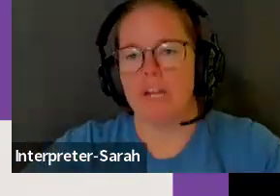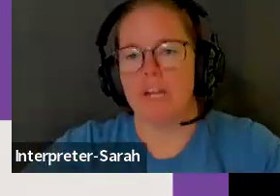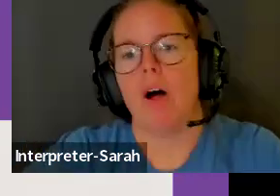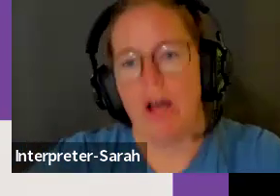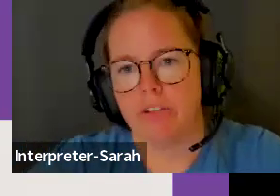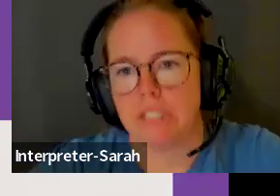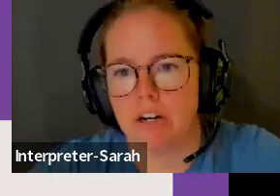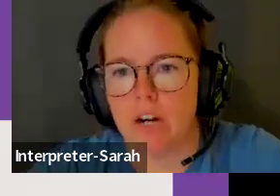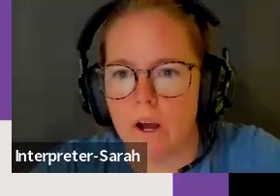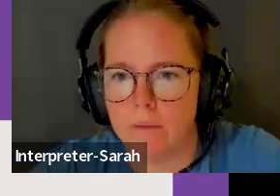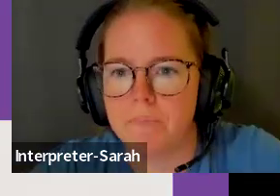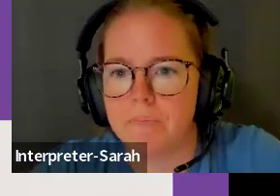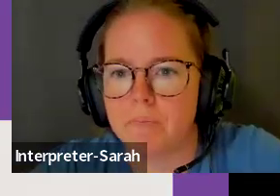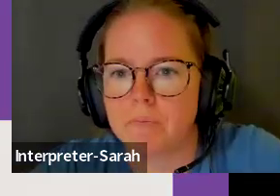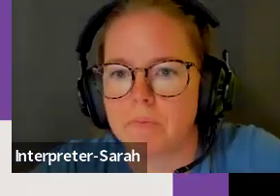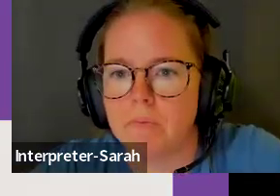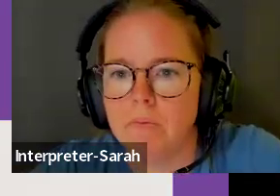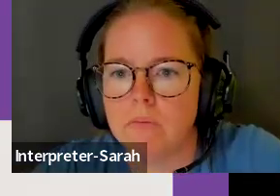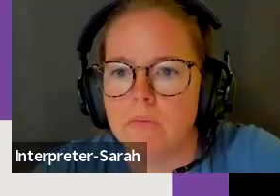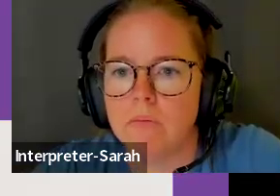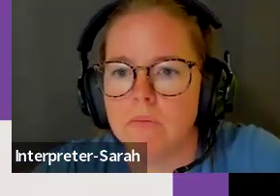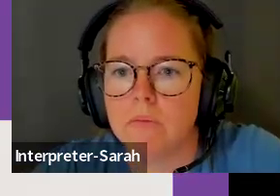a community mental health center as well.